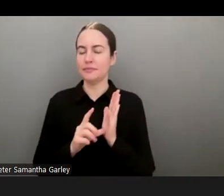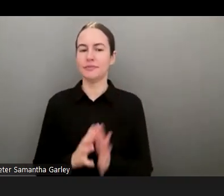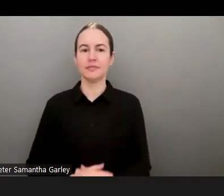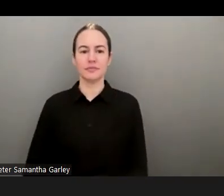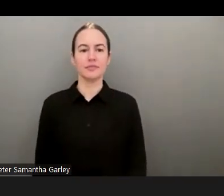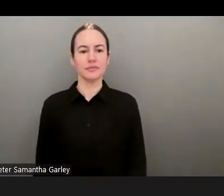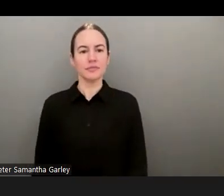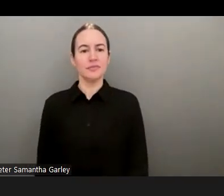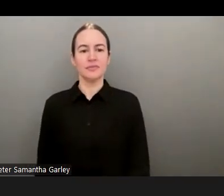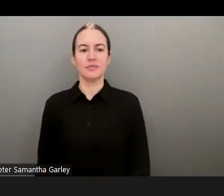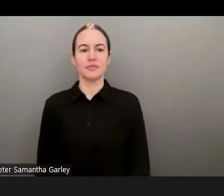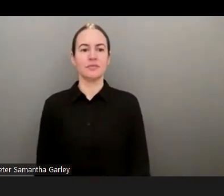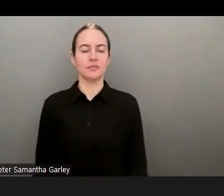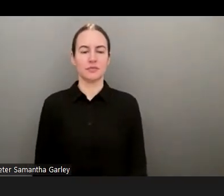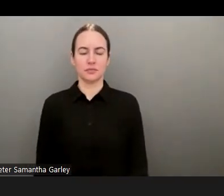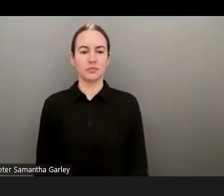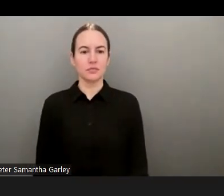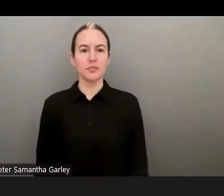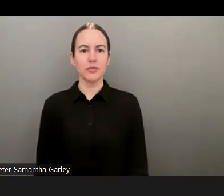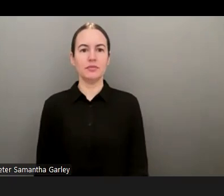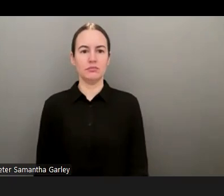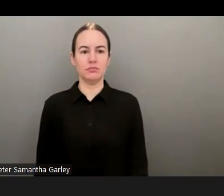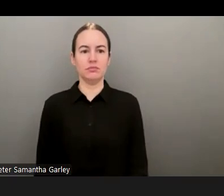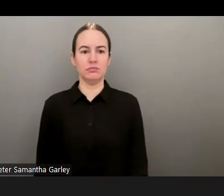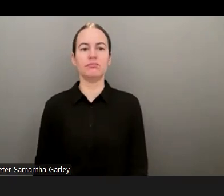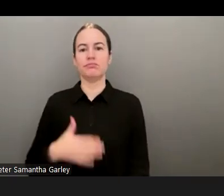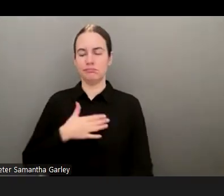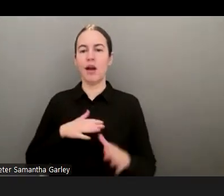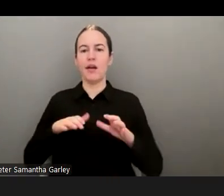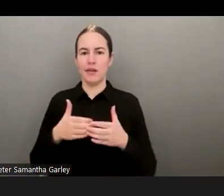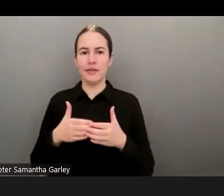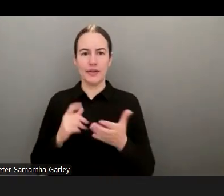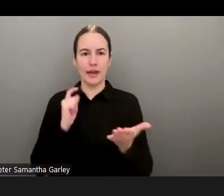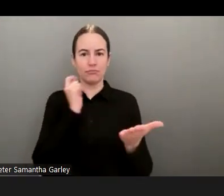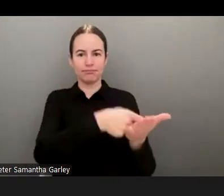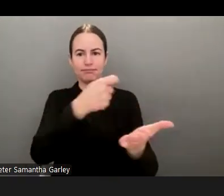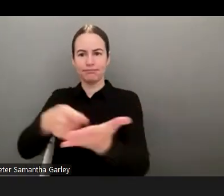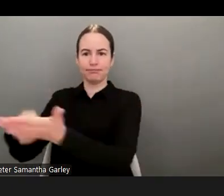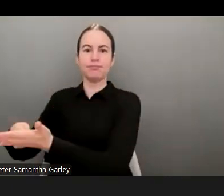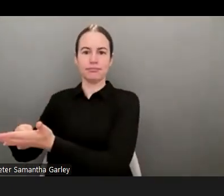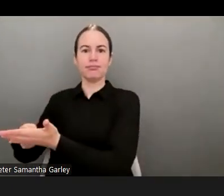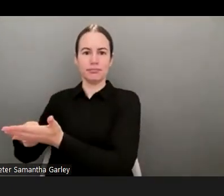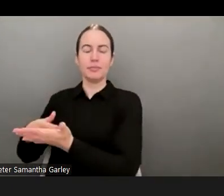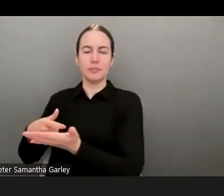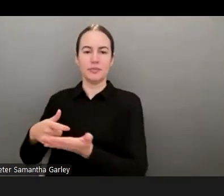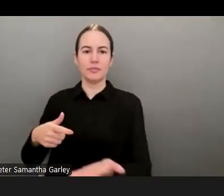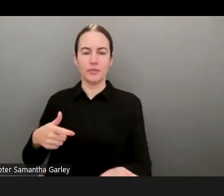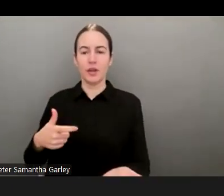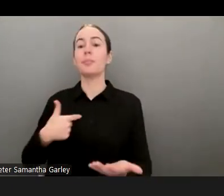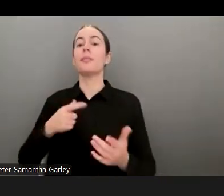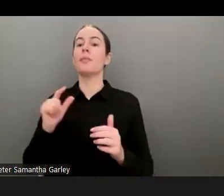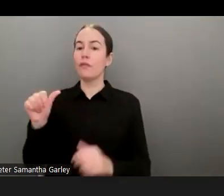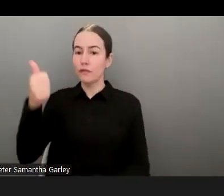are able to put those fines on economic operators after the investigation of